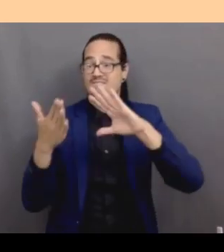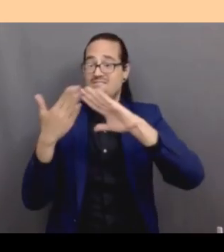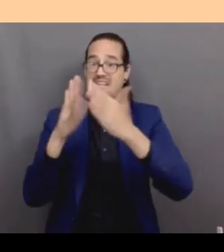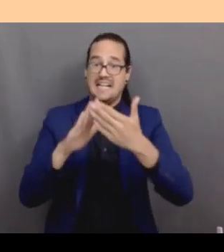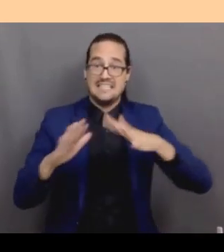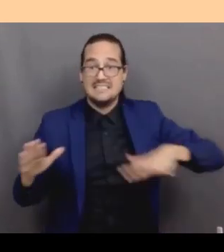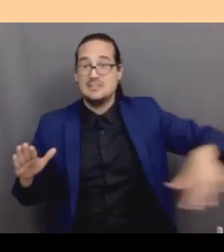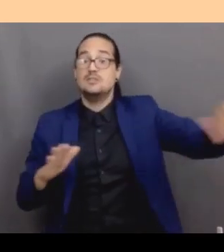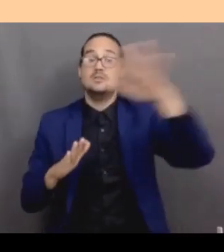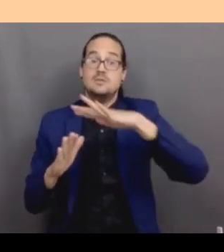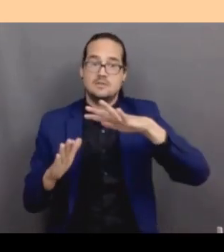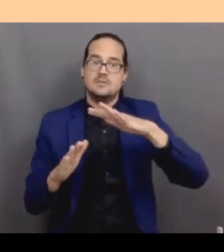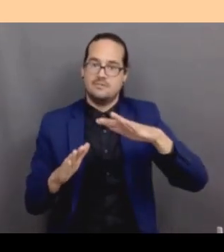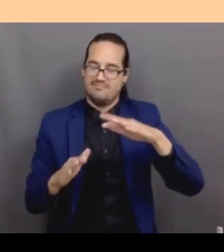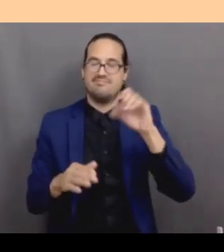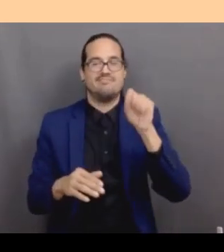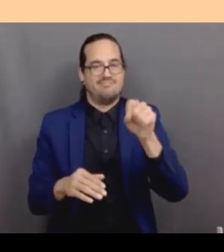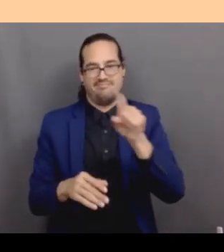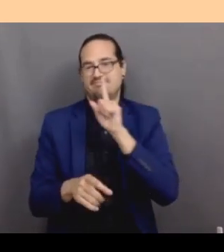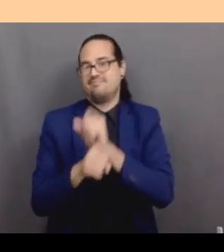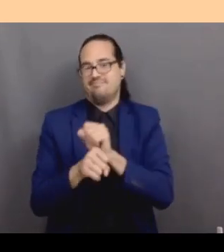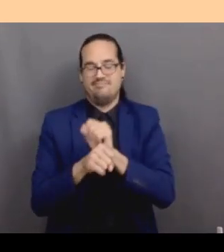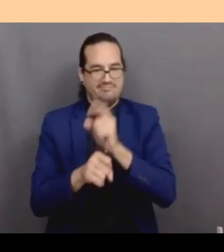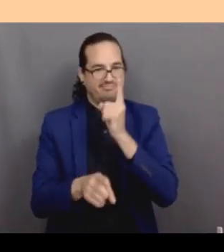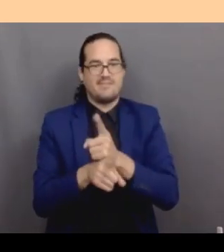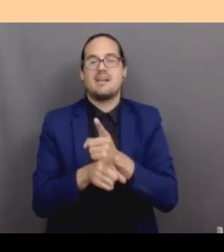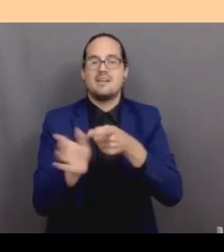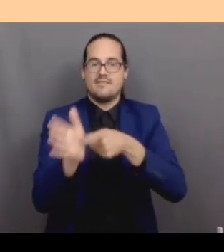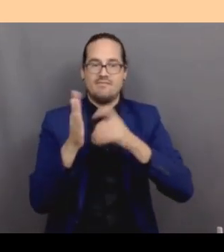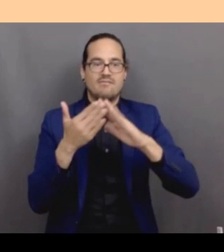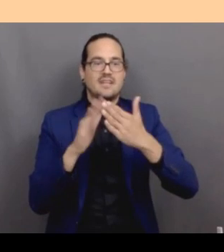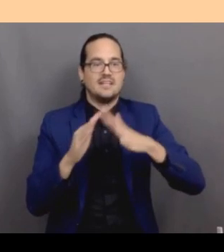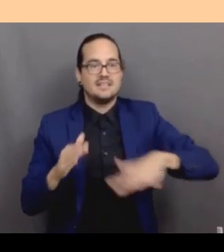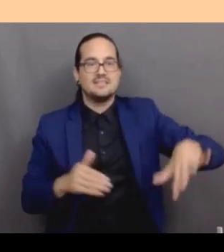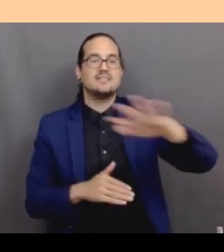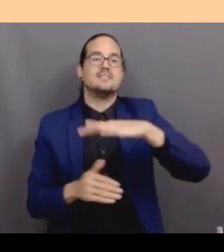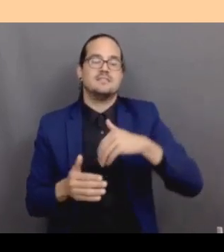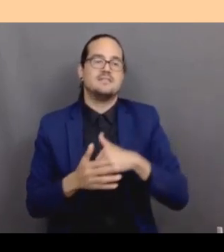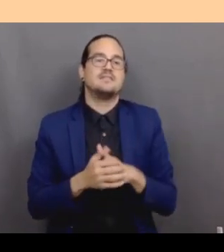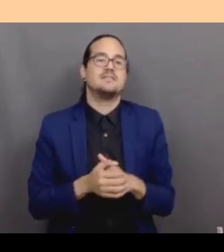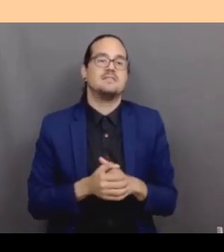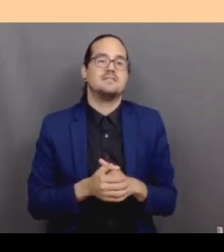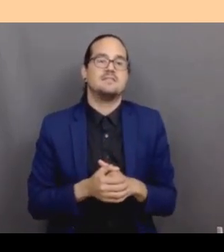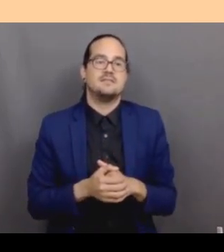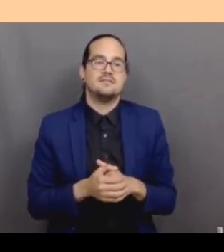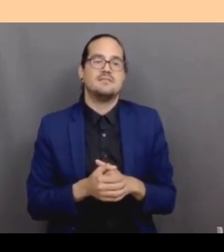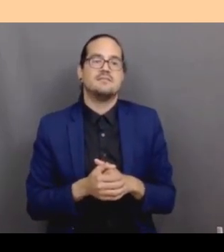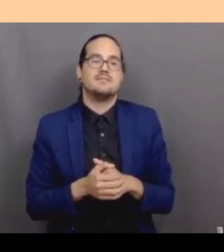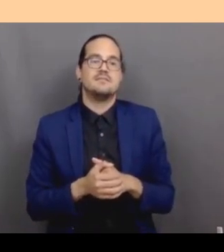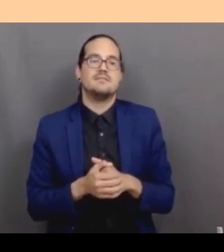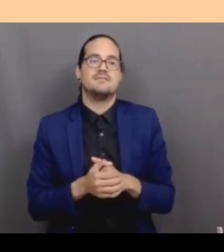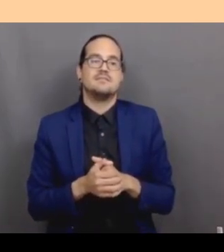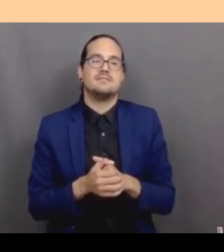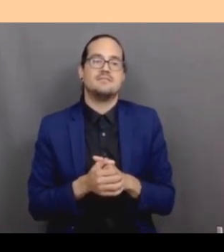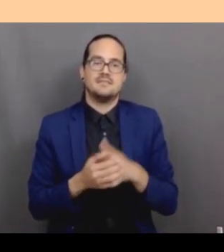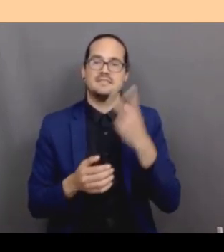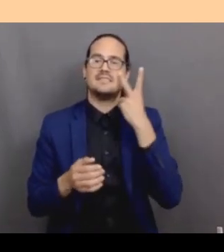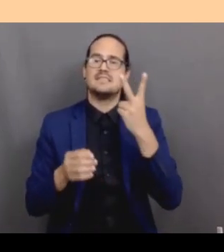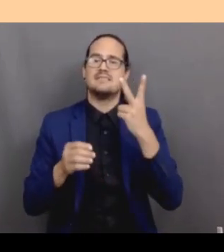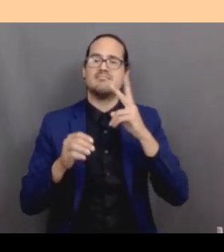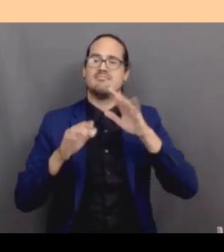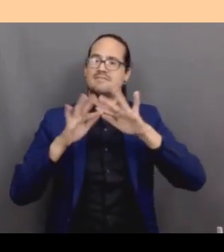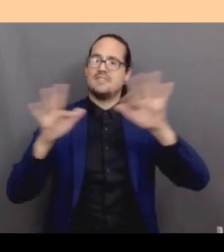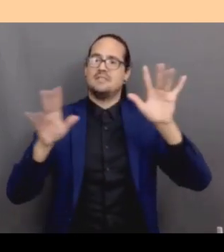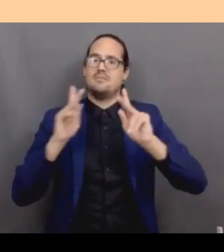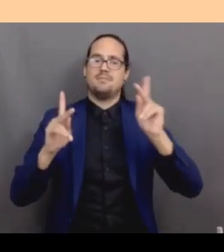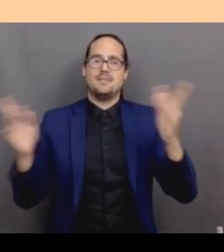aspects of Marin are able to come alongside these vulnerable groups and support them during this time of crisis. So that